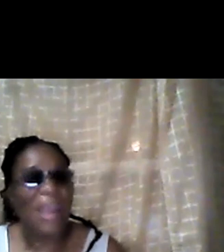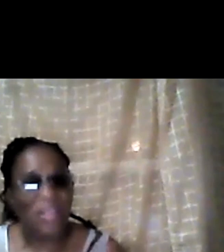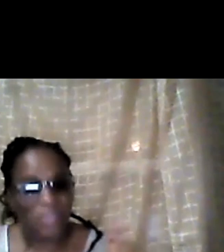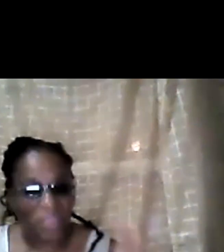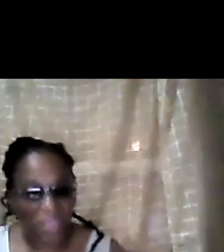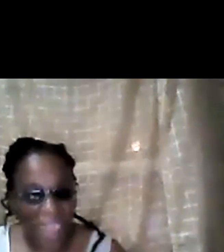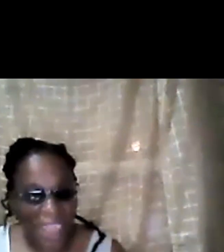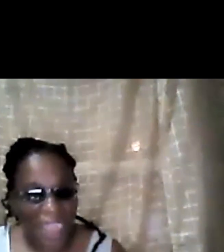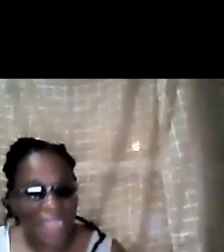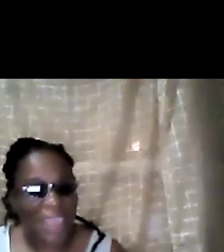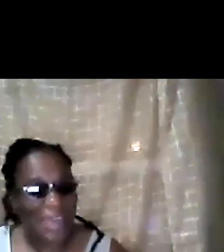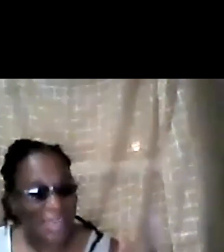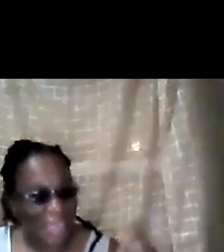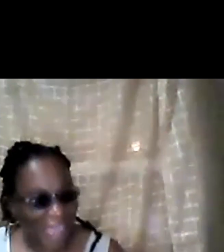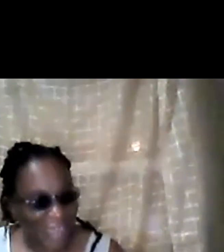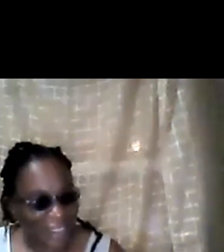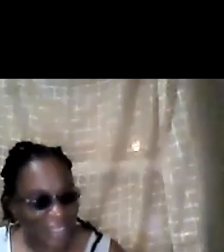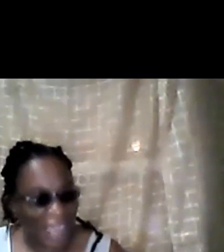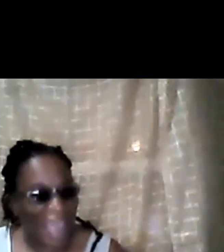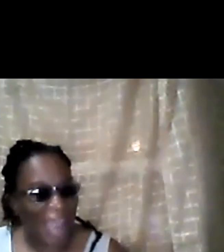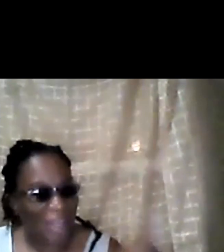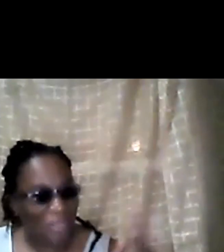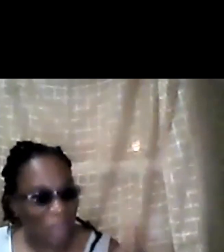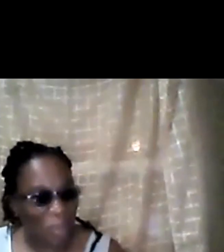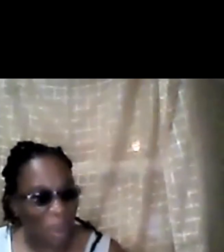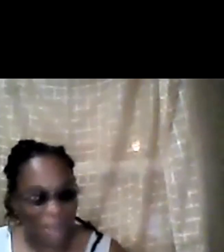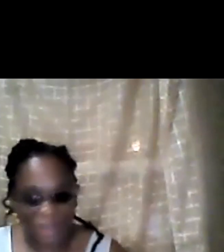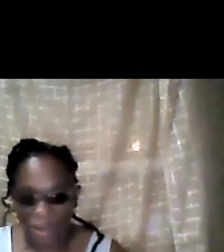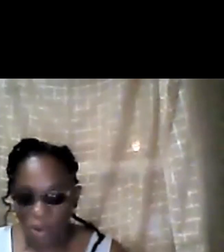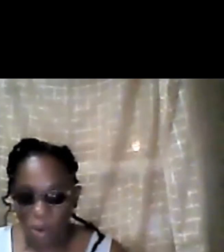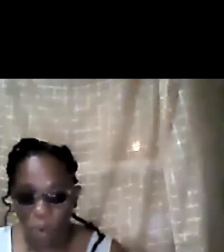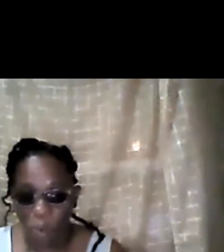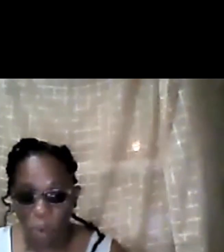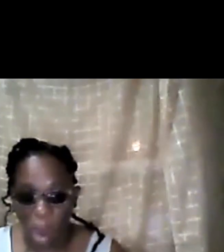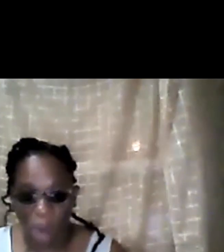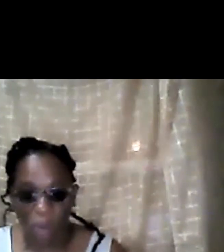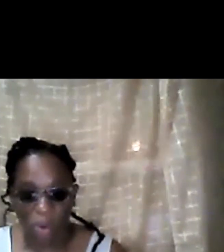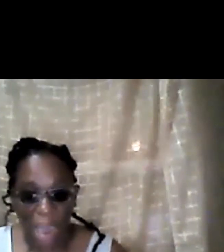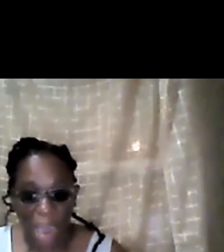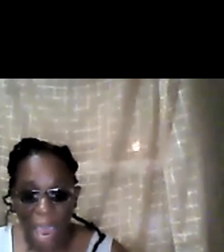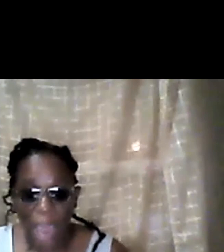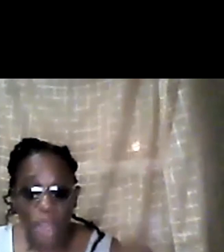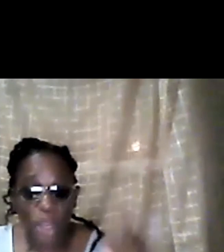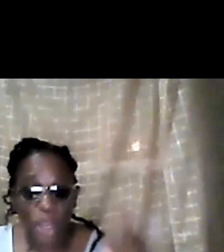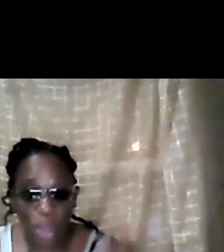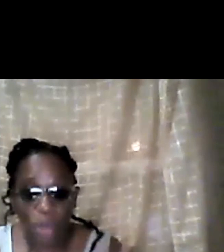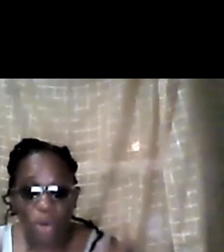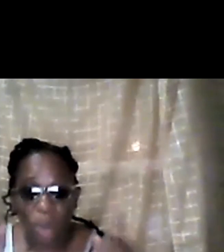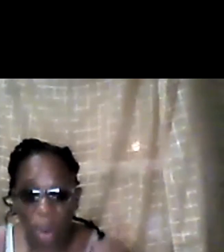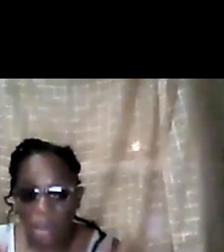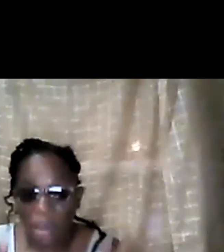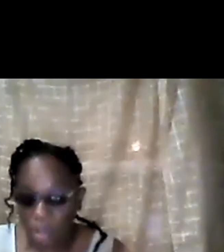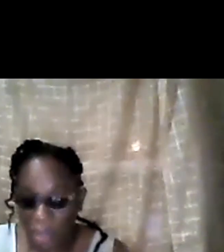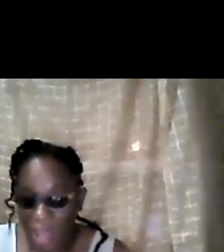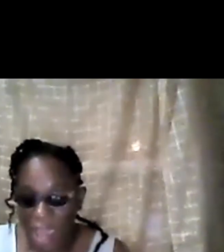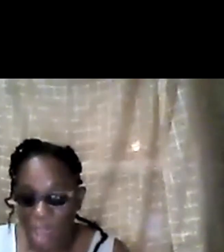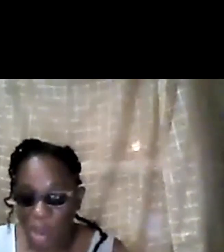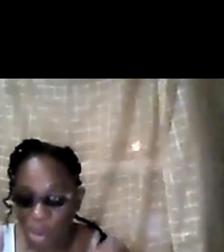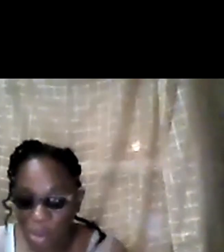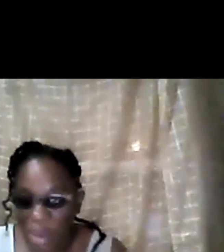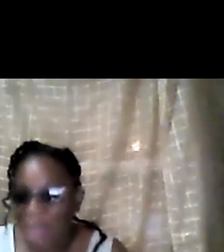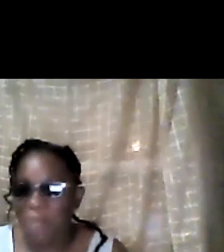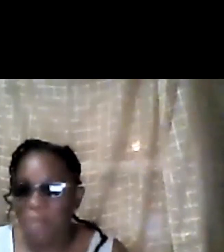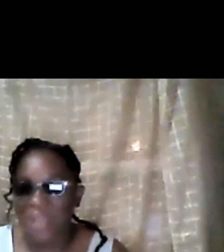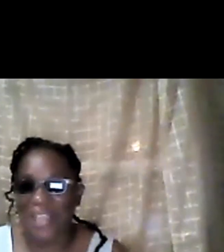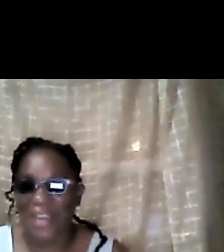topic, thinking inside the box. Wow, you got to be here.